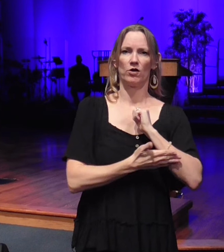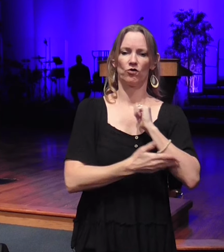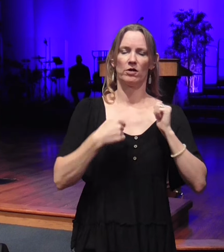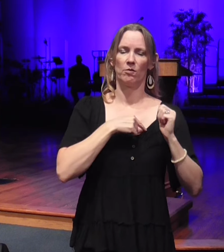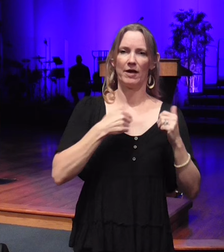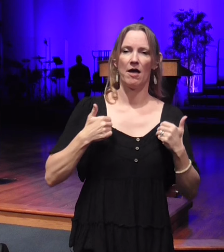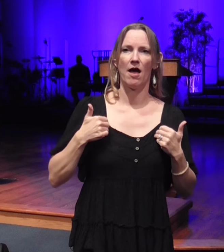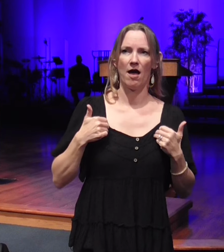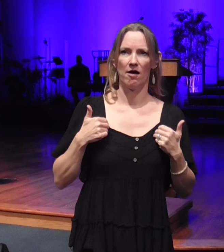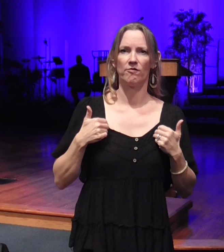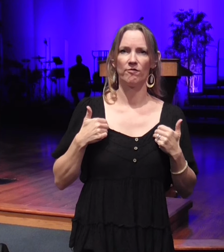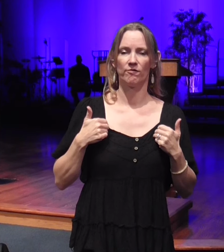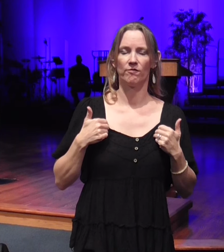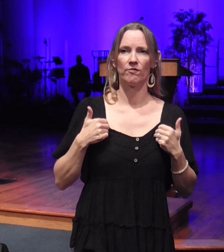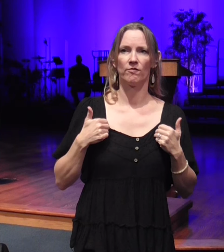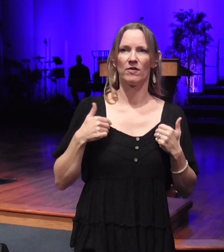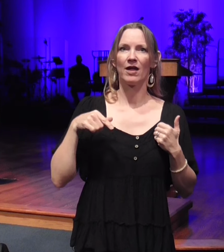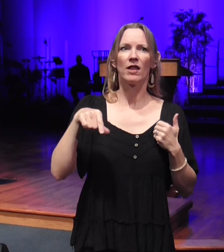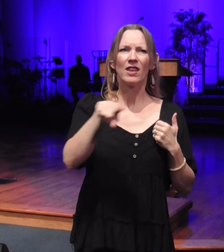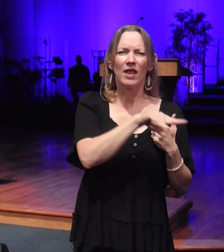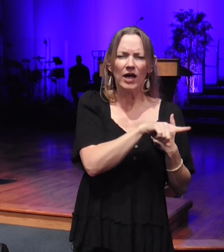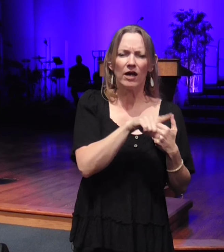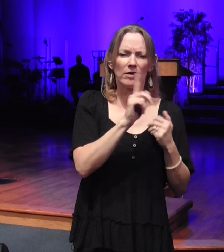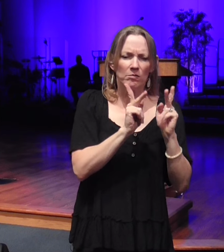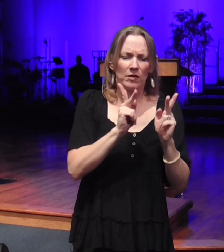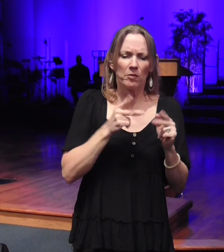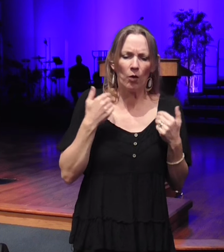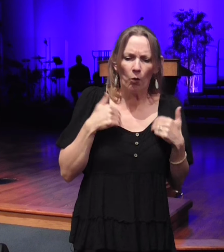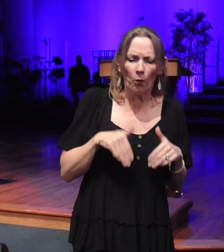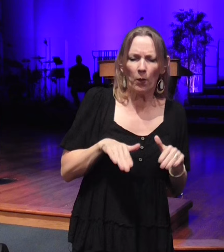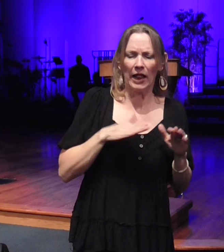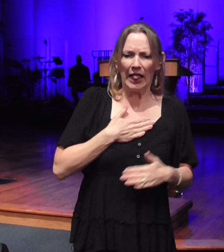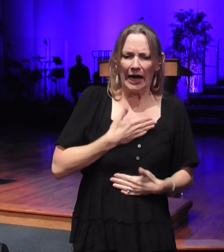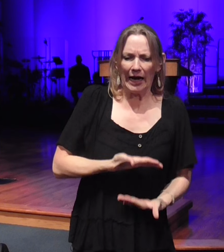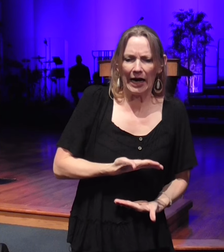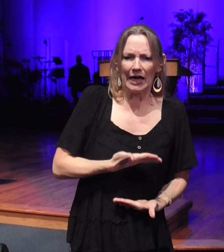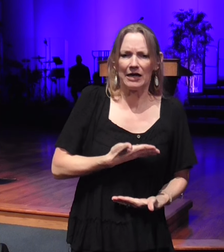have, that they were willing to step into the fray,